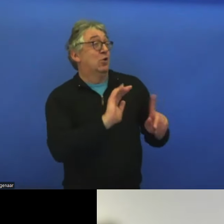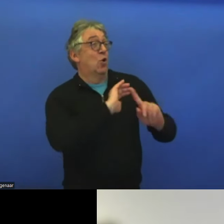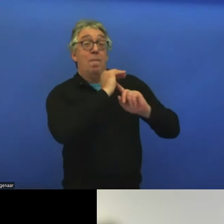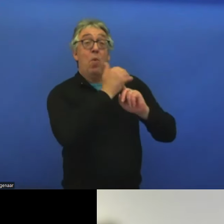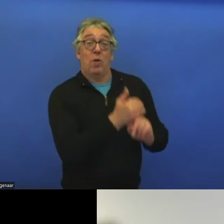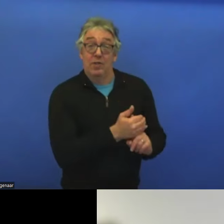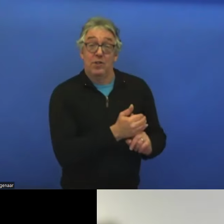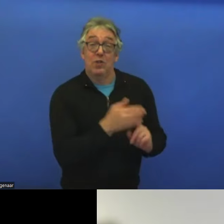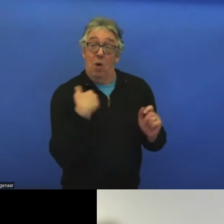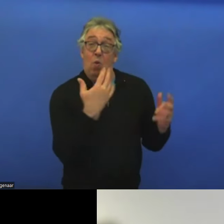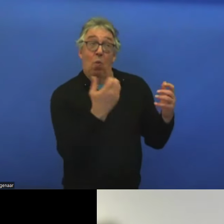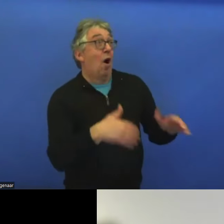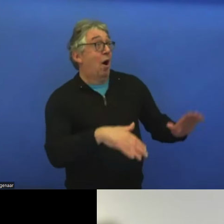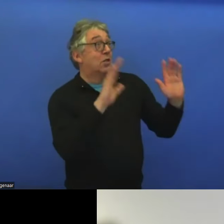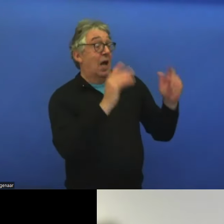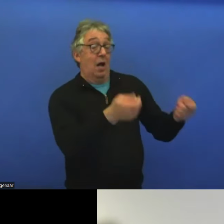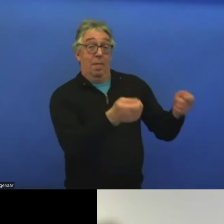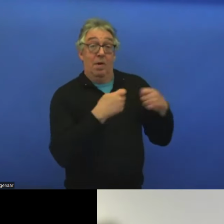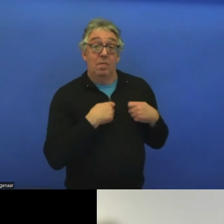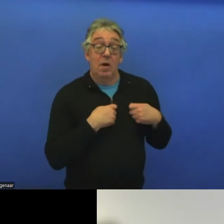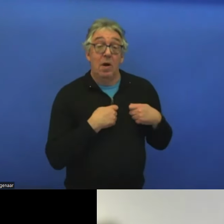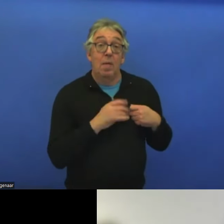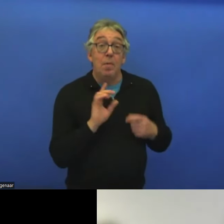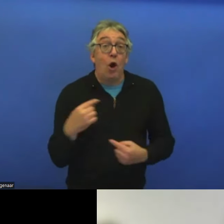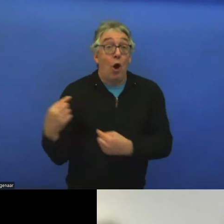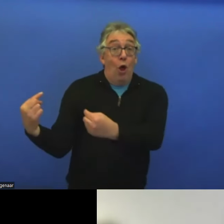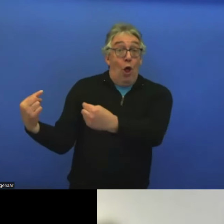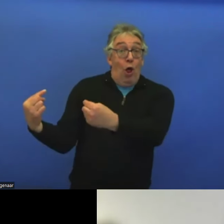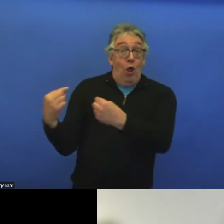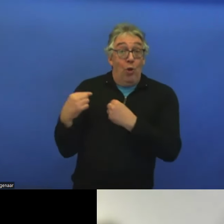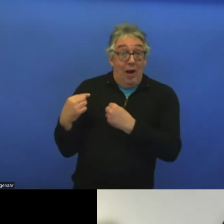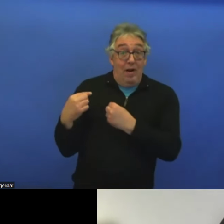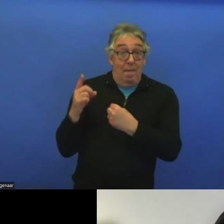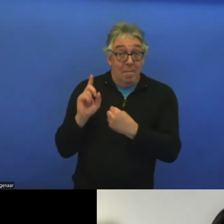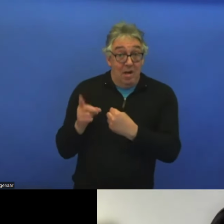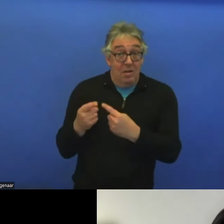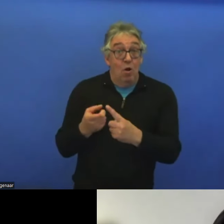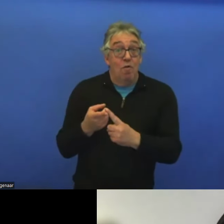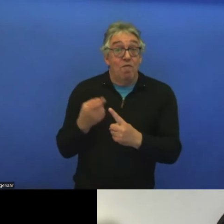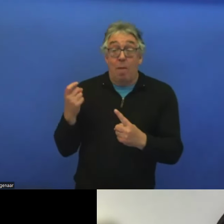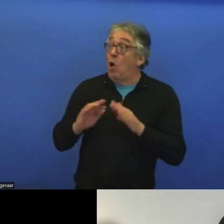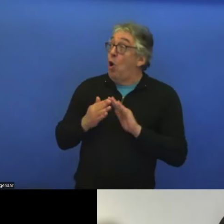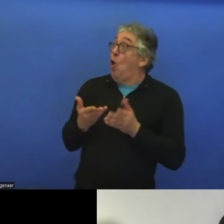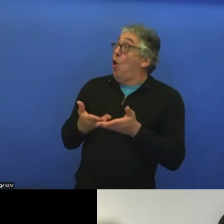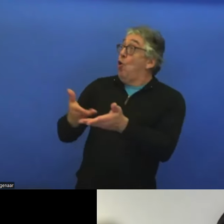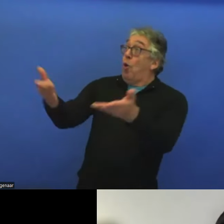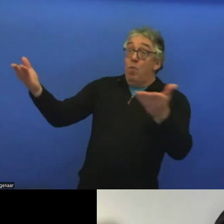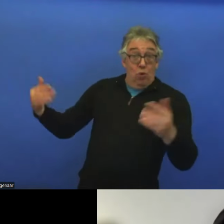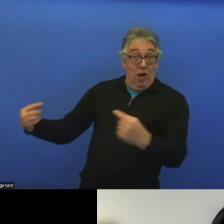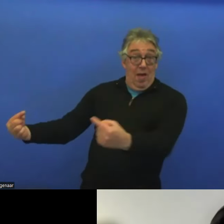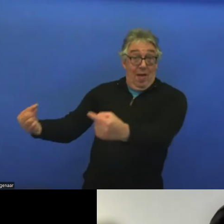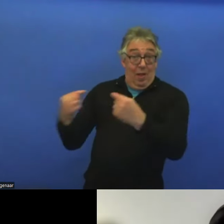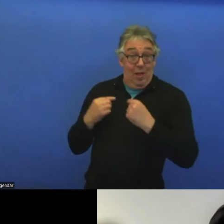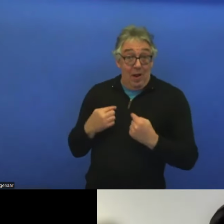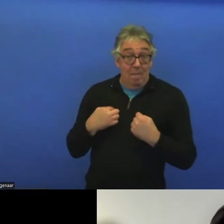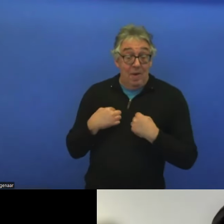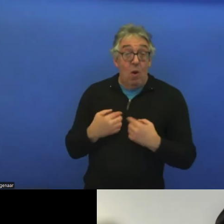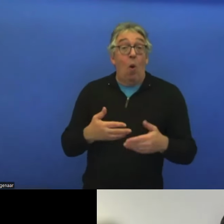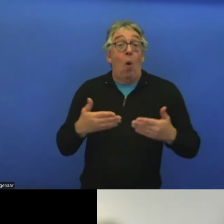question is, would the threat has to come from the entire community, or only could apply as well